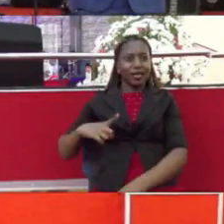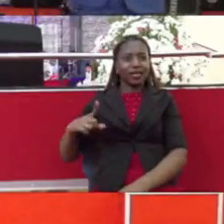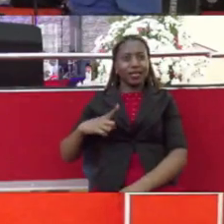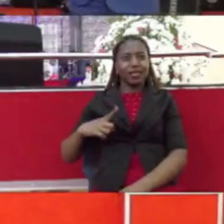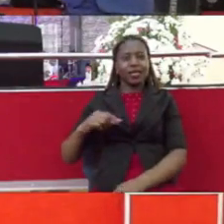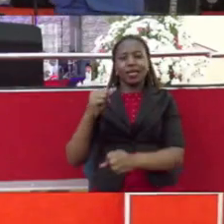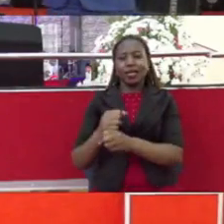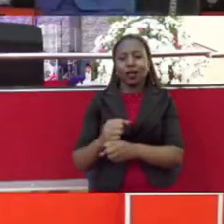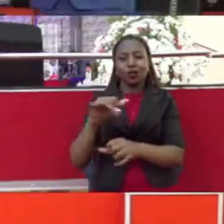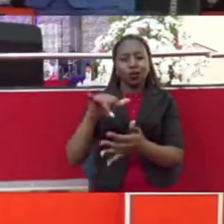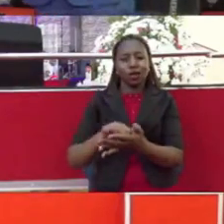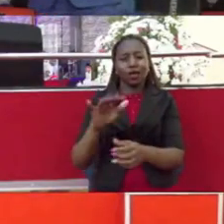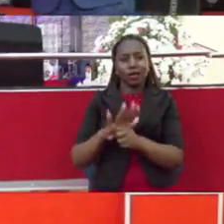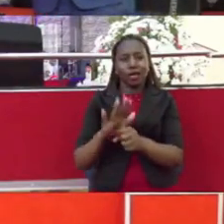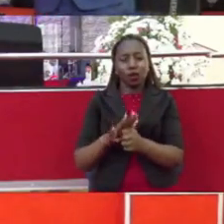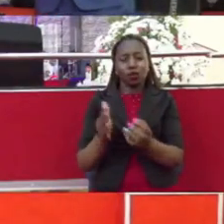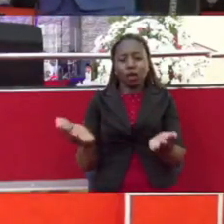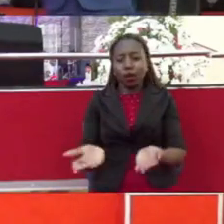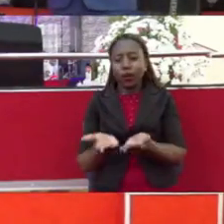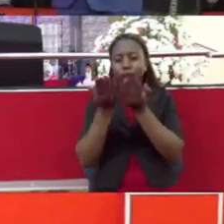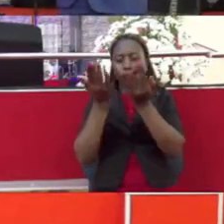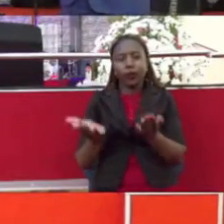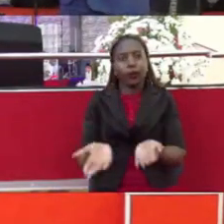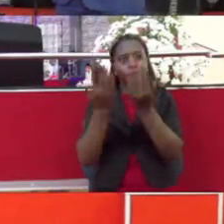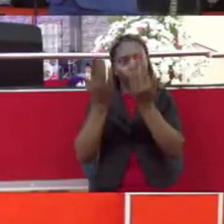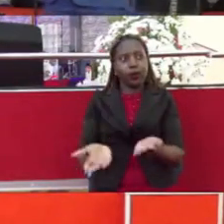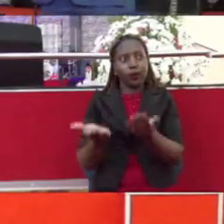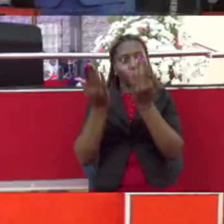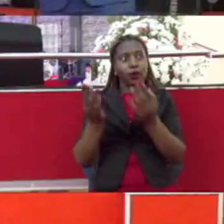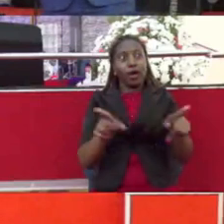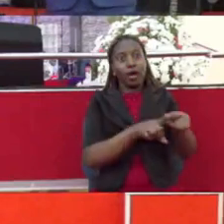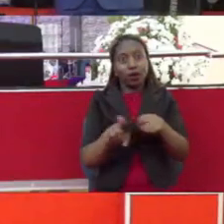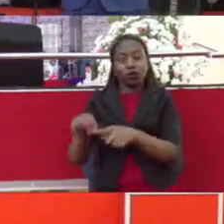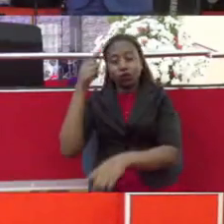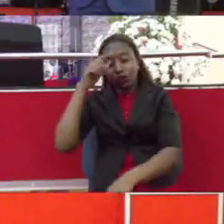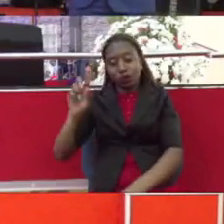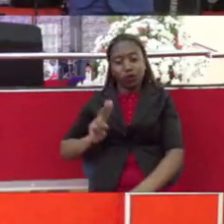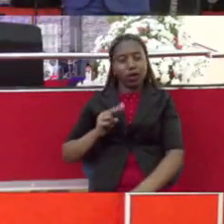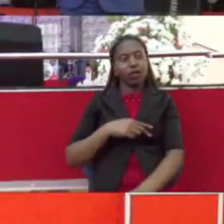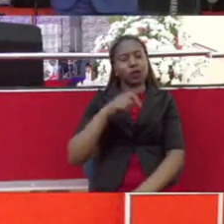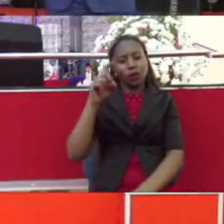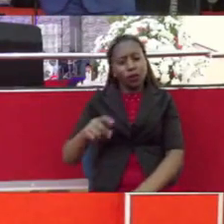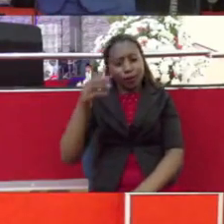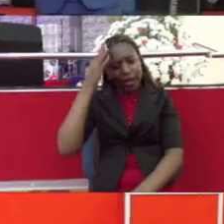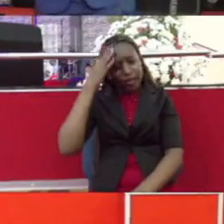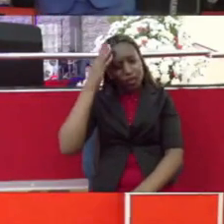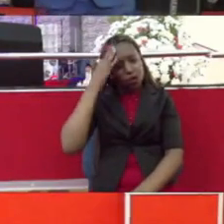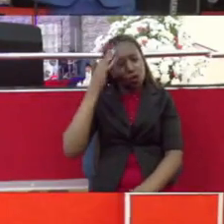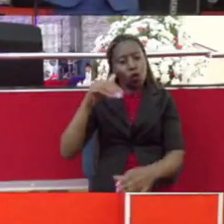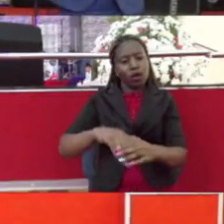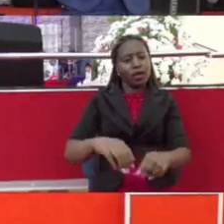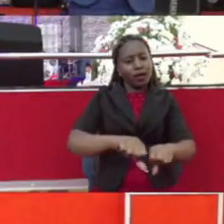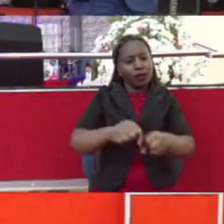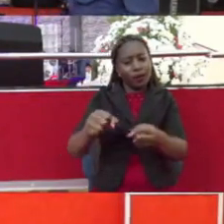wadada sana sana wanafanya kupepeta. So even for us, kwa hivyo hata kwetu, we need to know that in our threshed mountains, lazima